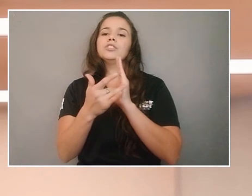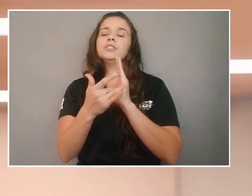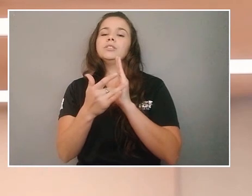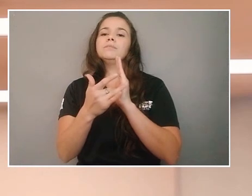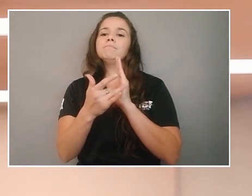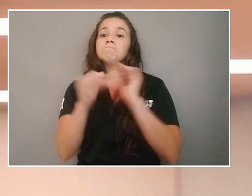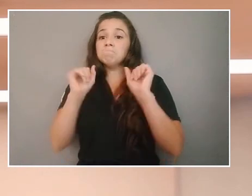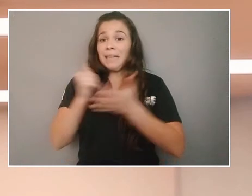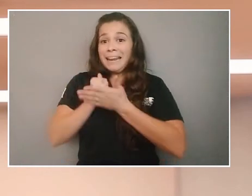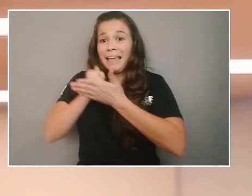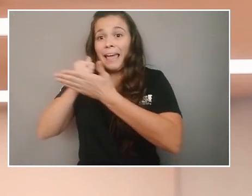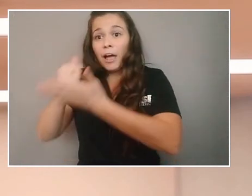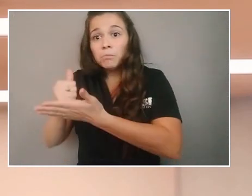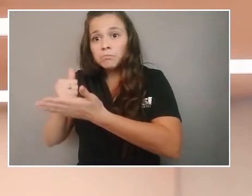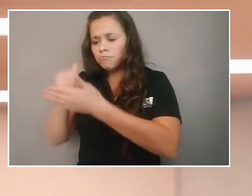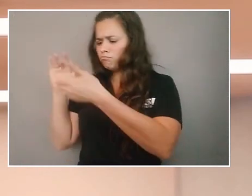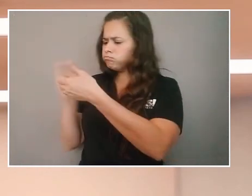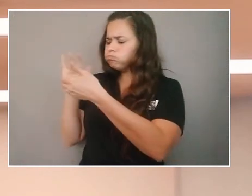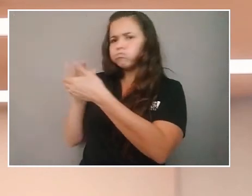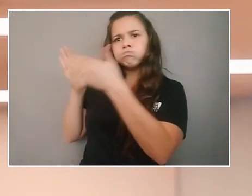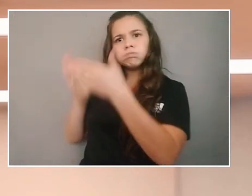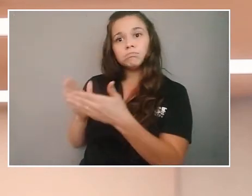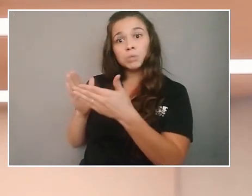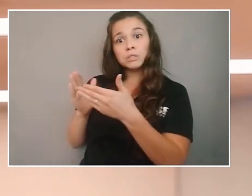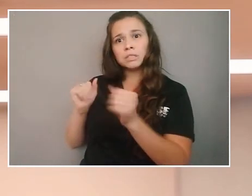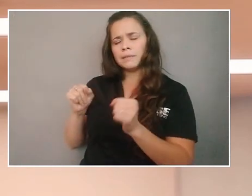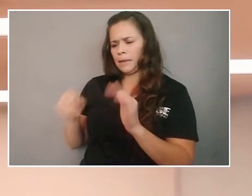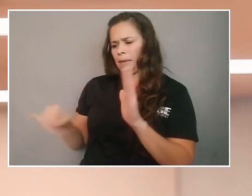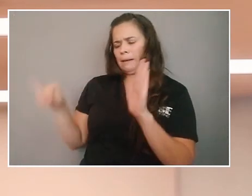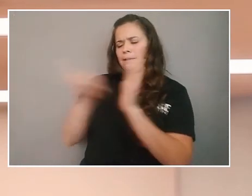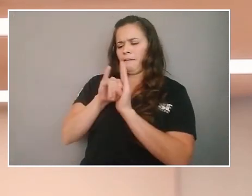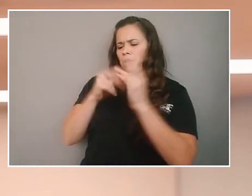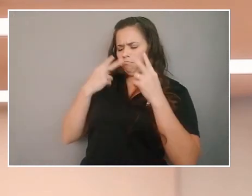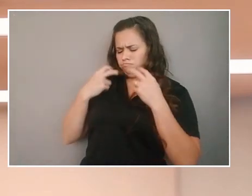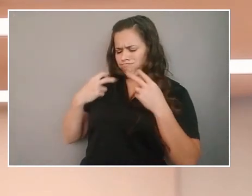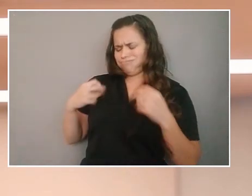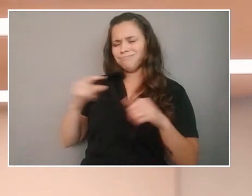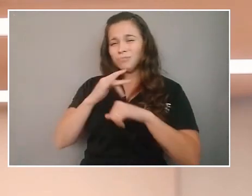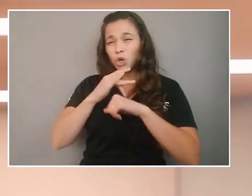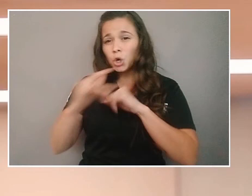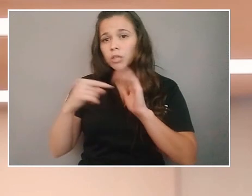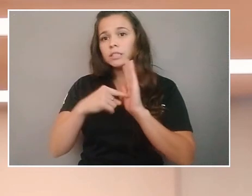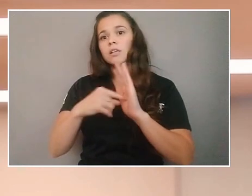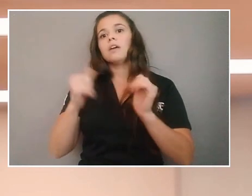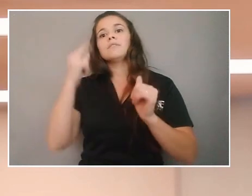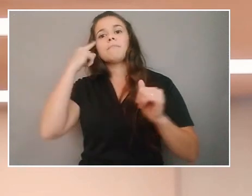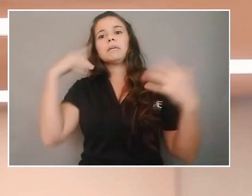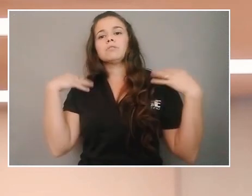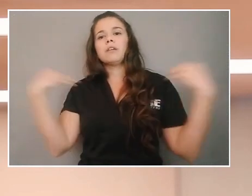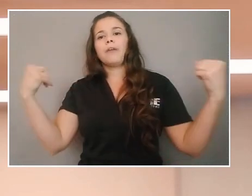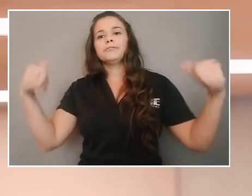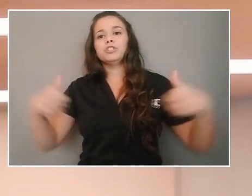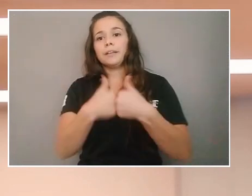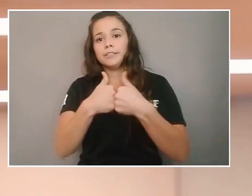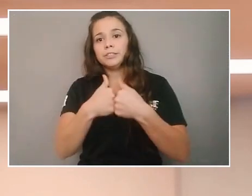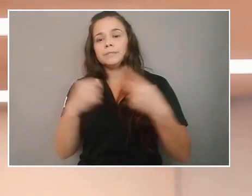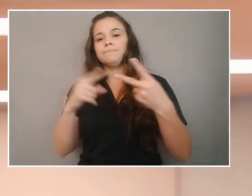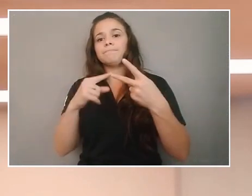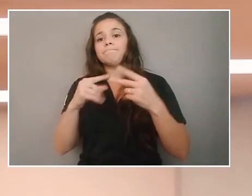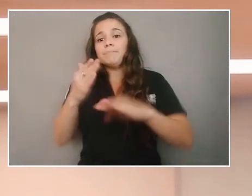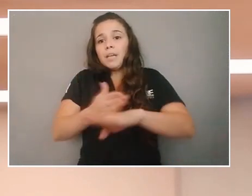user identify early signs and symptoms of mental health challenges, improve early identification